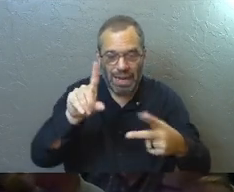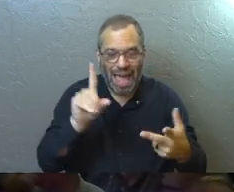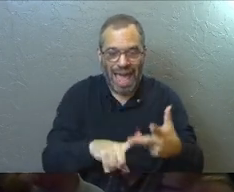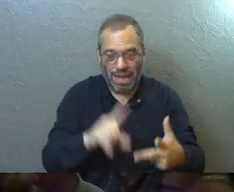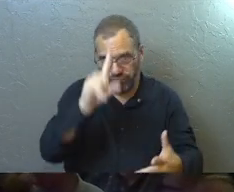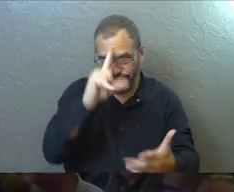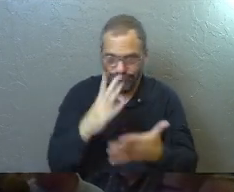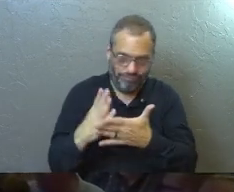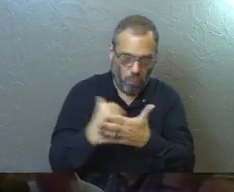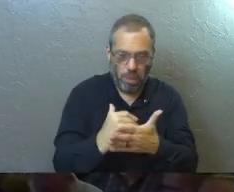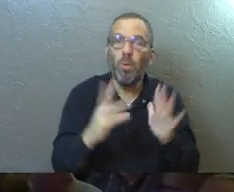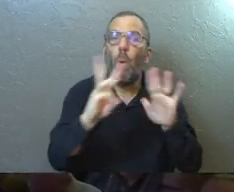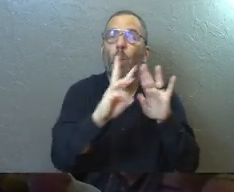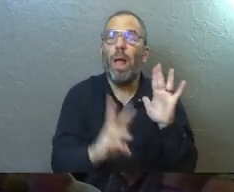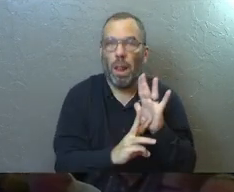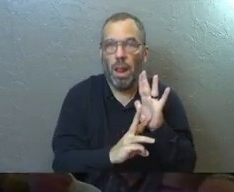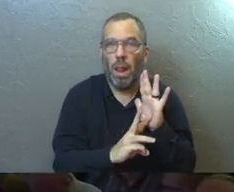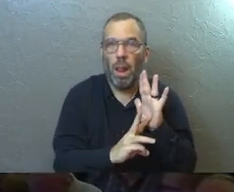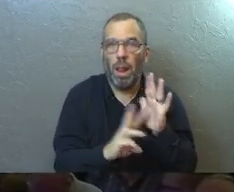have a warped will.